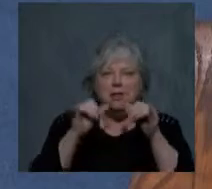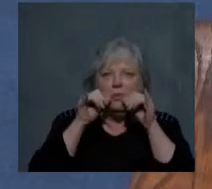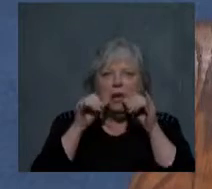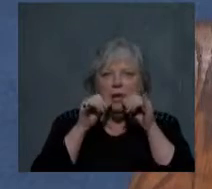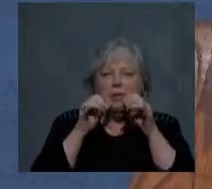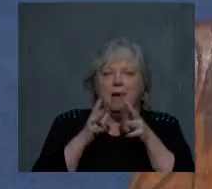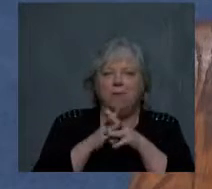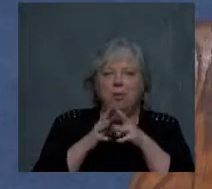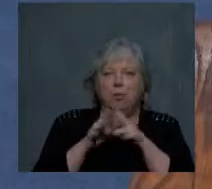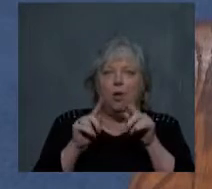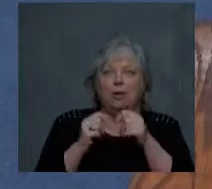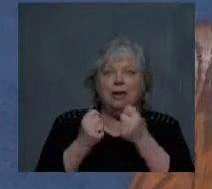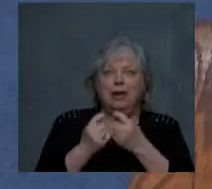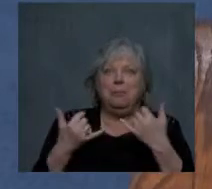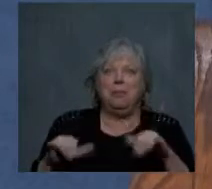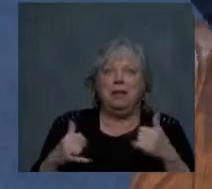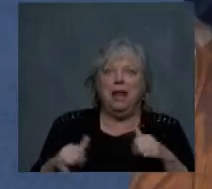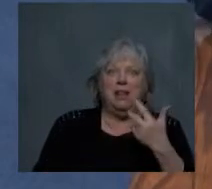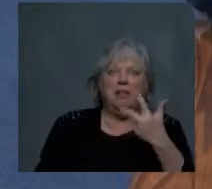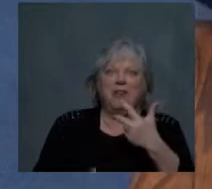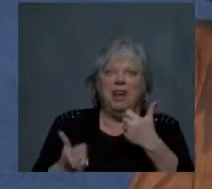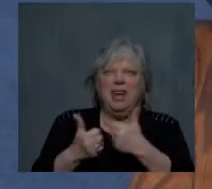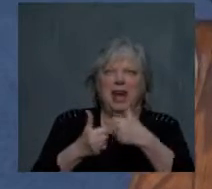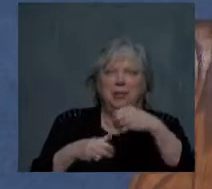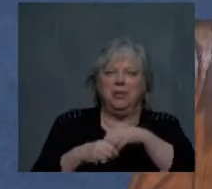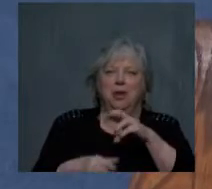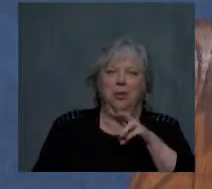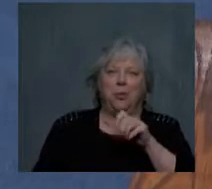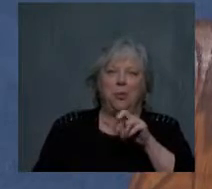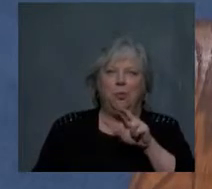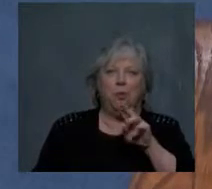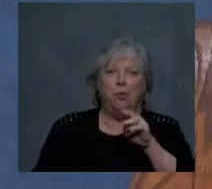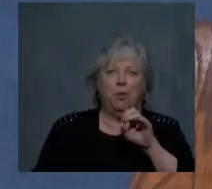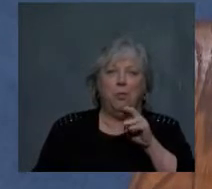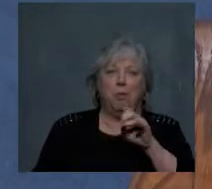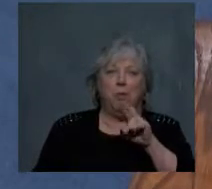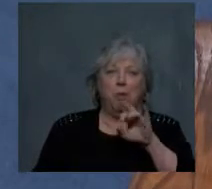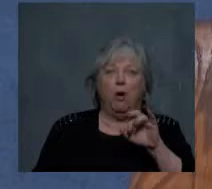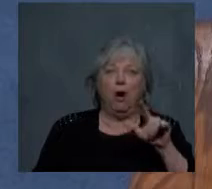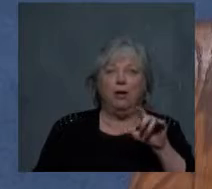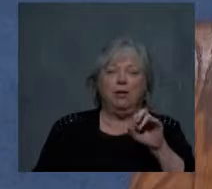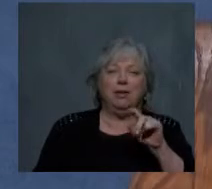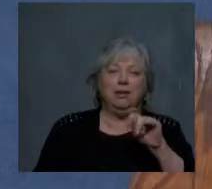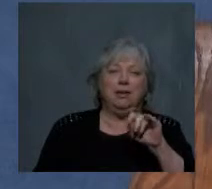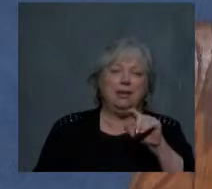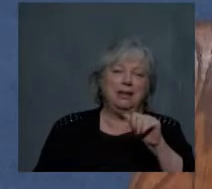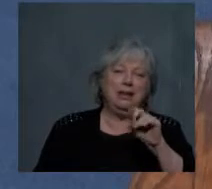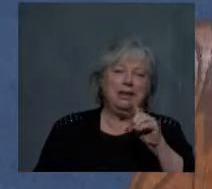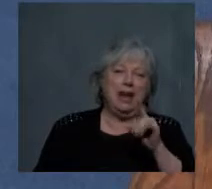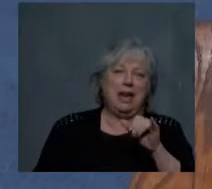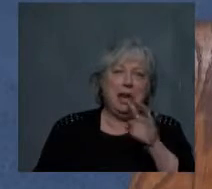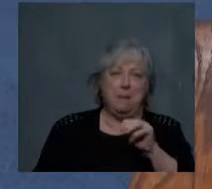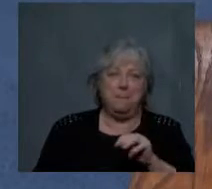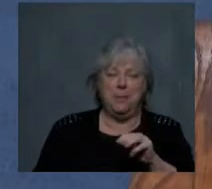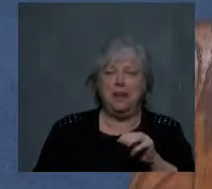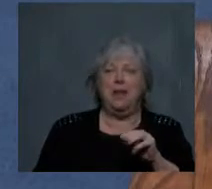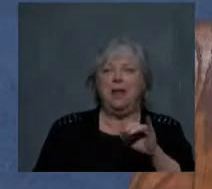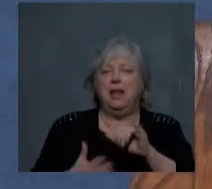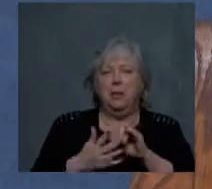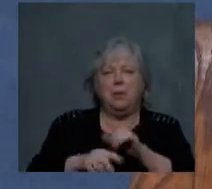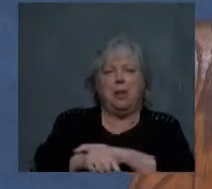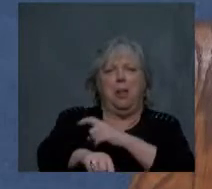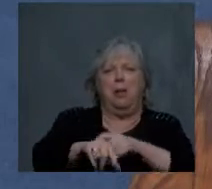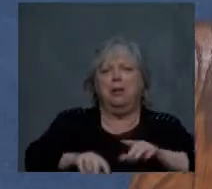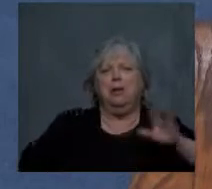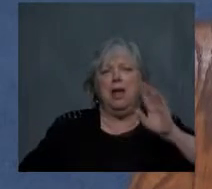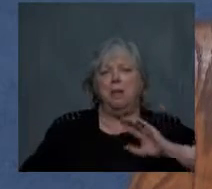football team played 3 games that year in War Memorial Stadium. It's a long time ago. Times change.